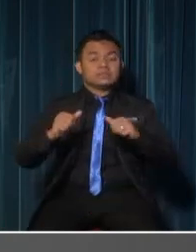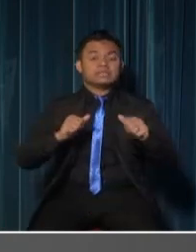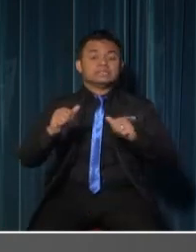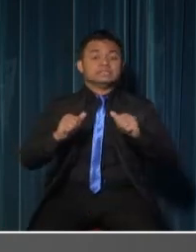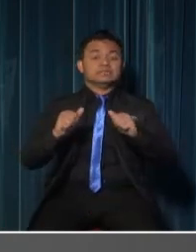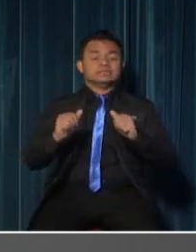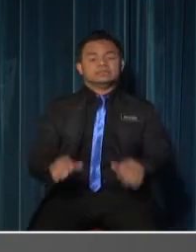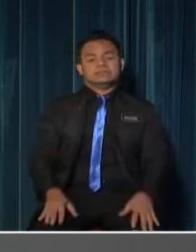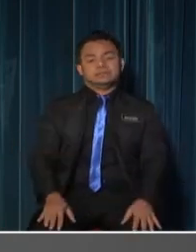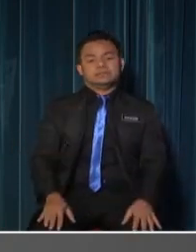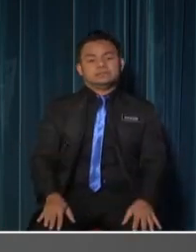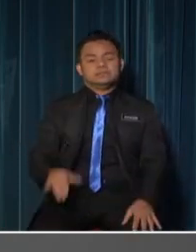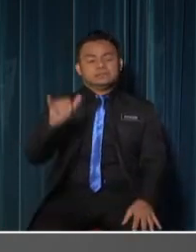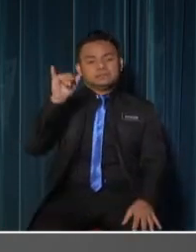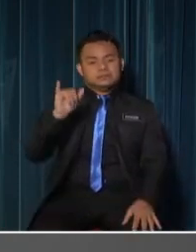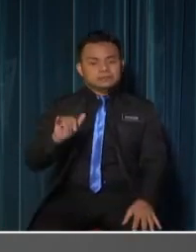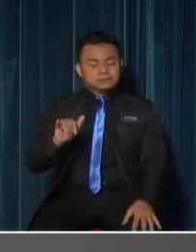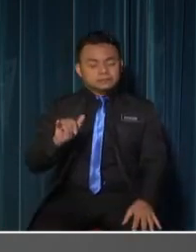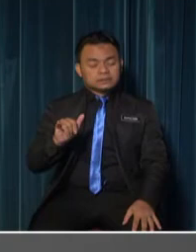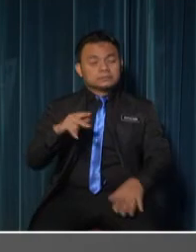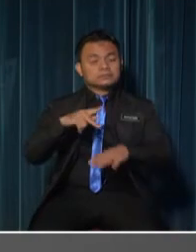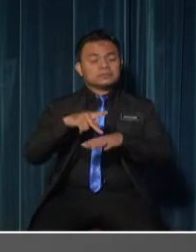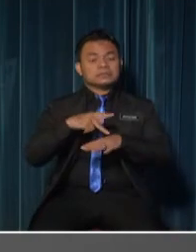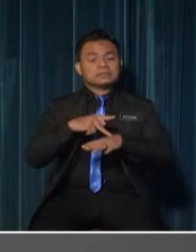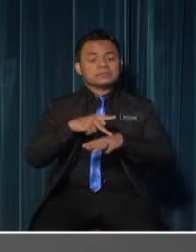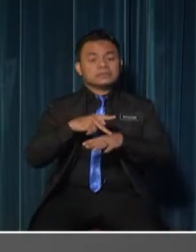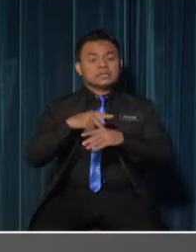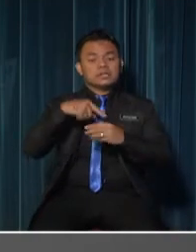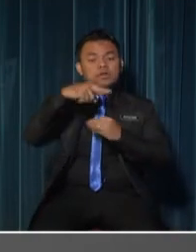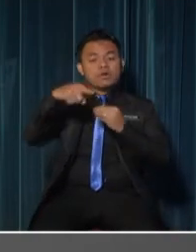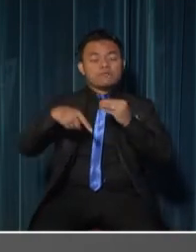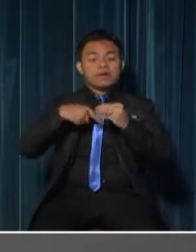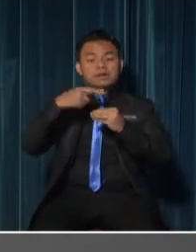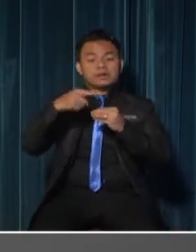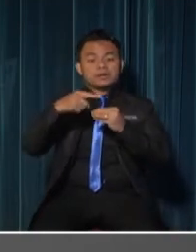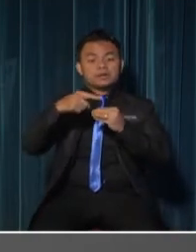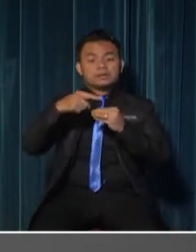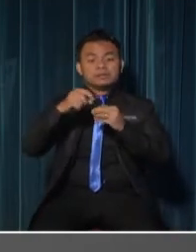activity which is known as orrery of the solar system.